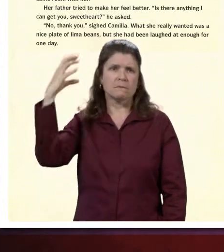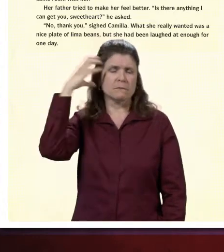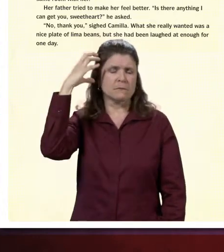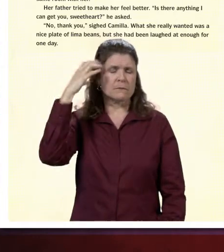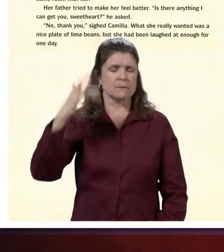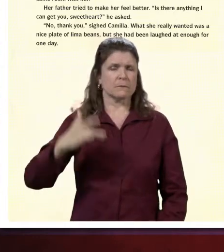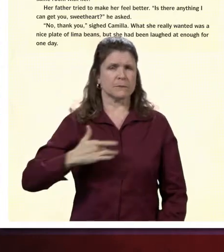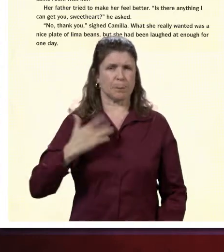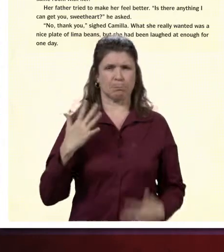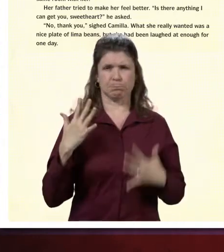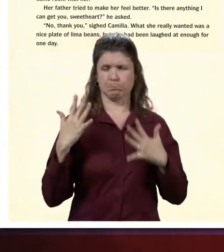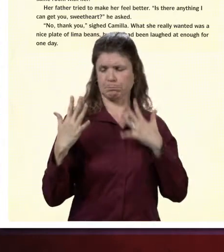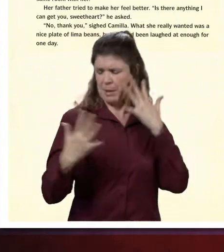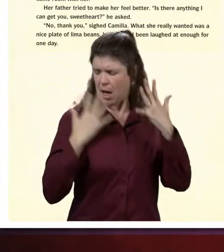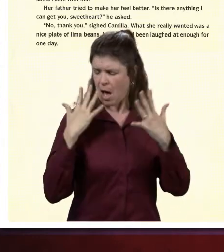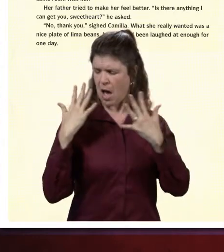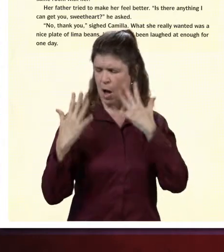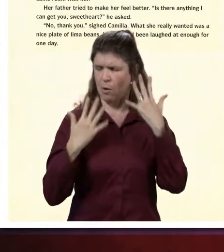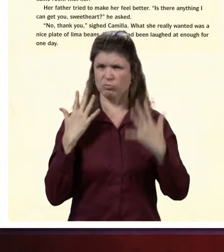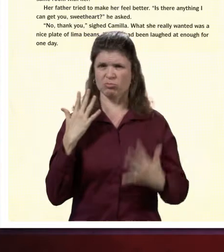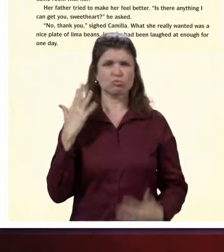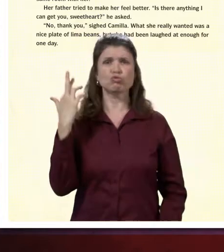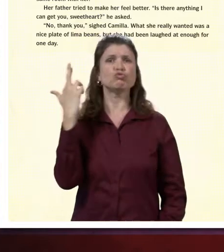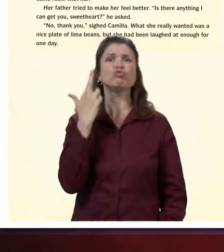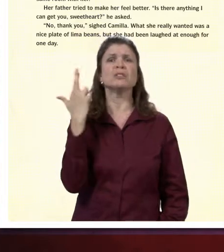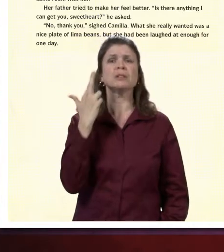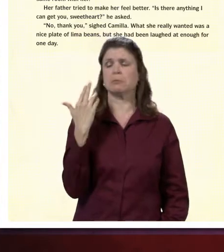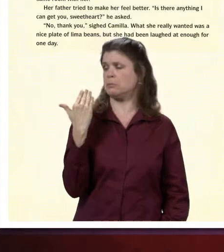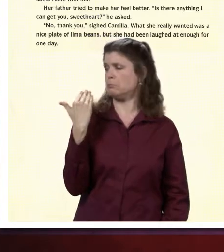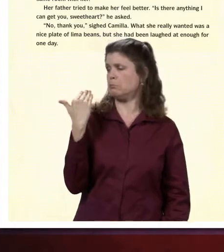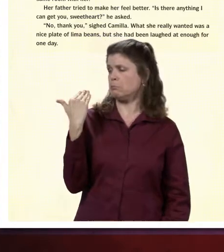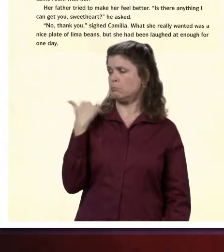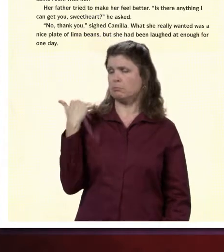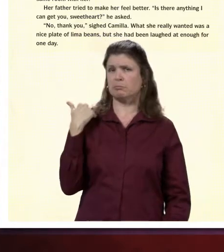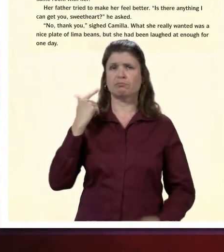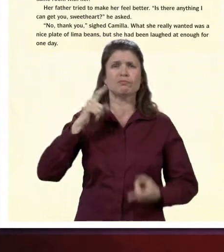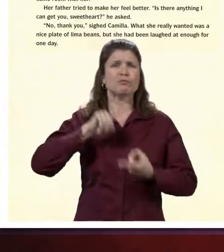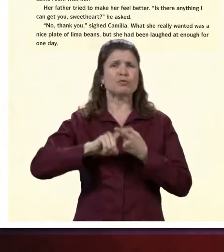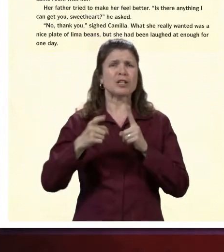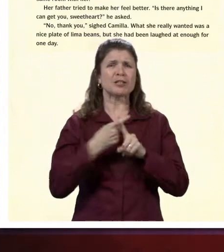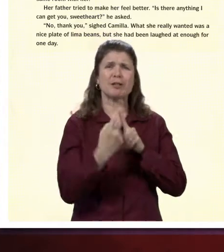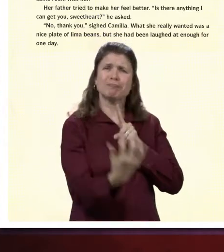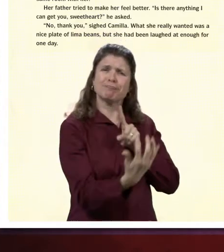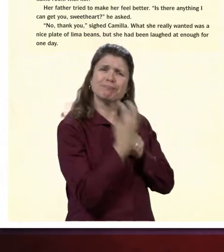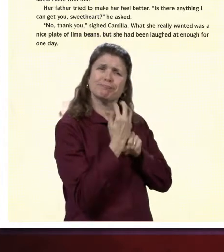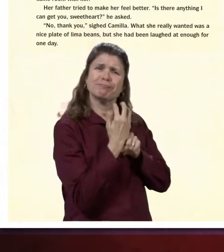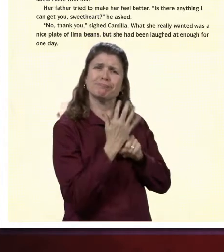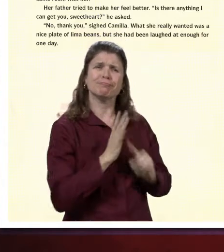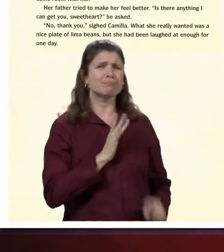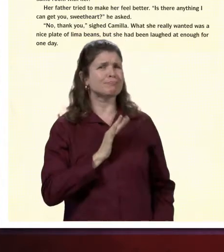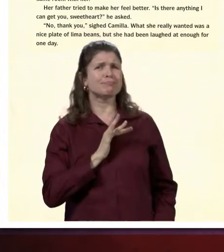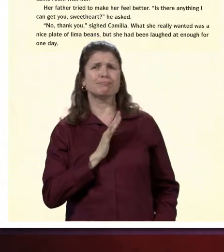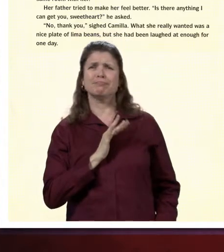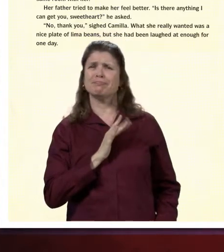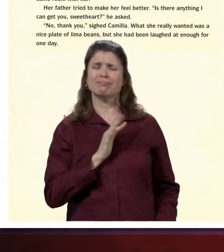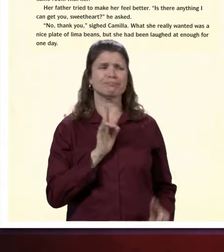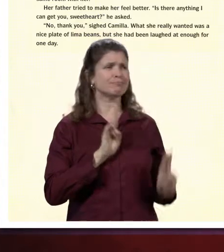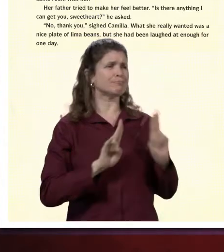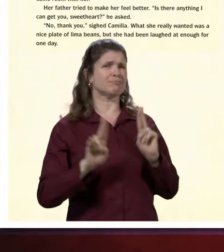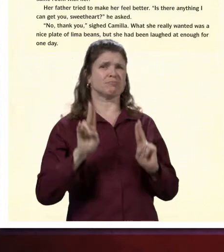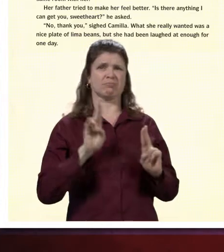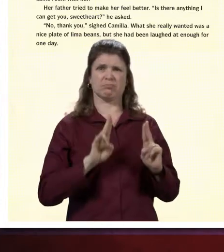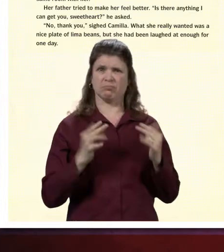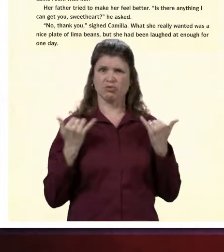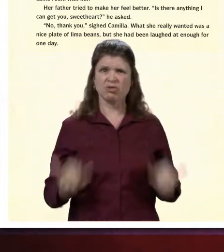calls from the other parents. They're afraid those stripes might be contagious." Camilla was so